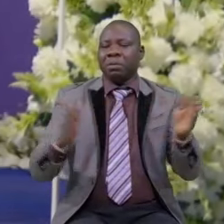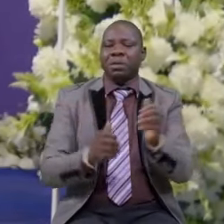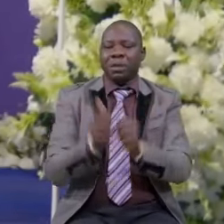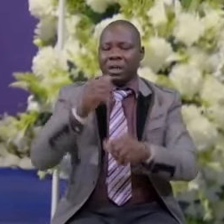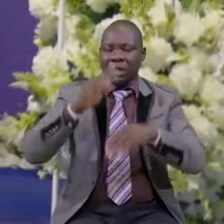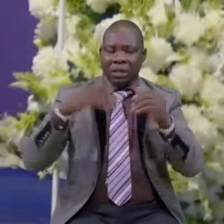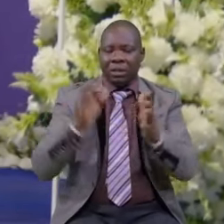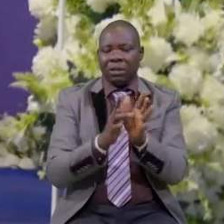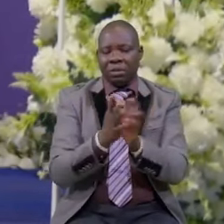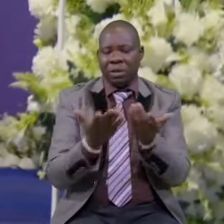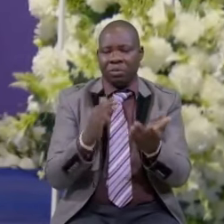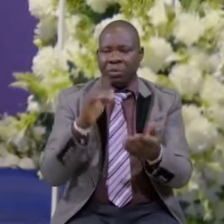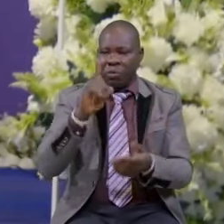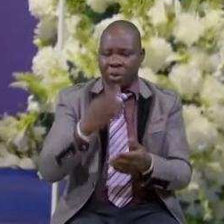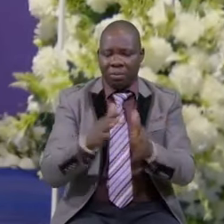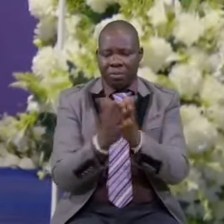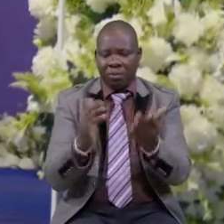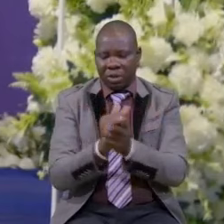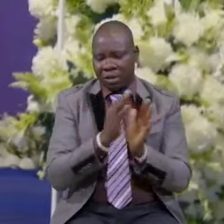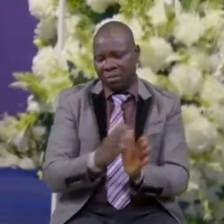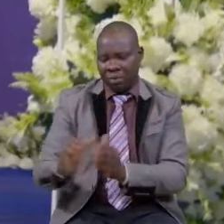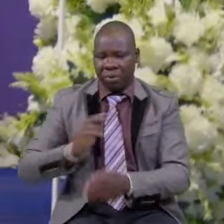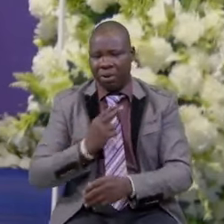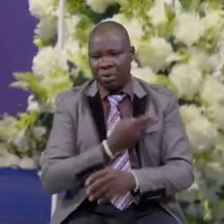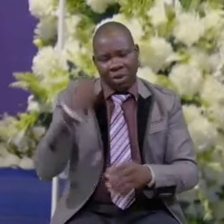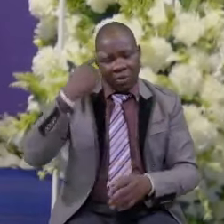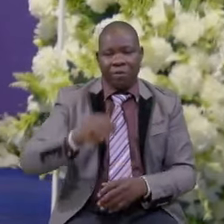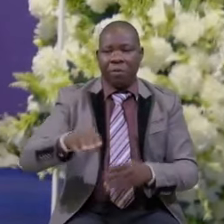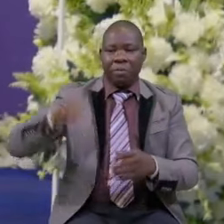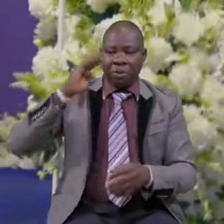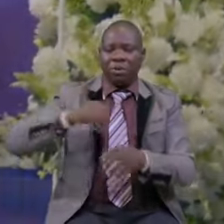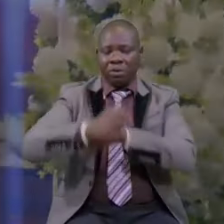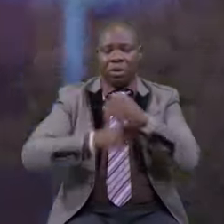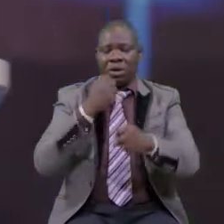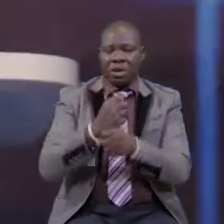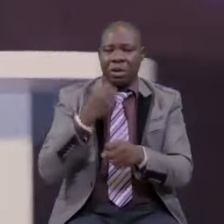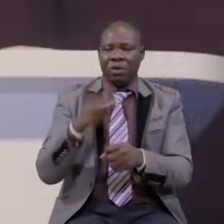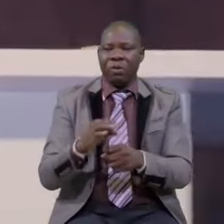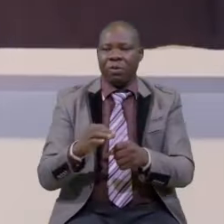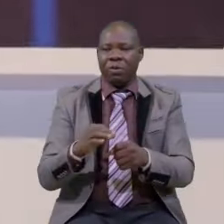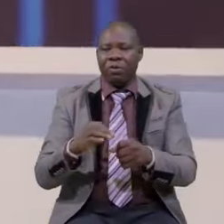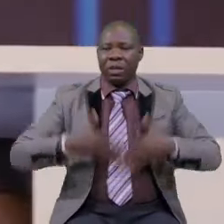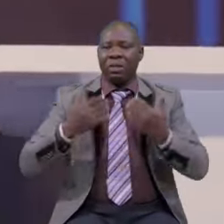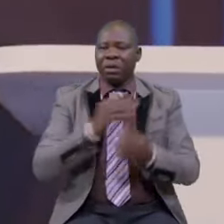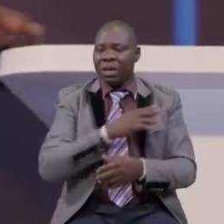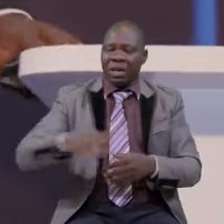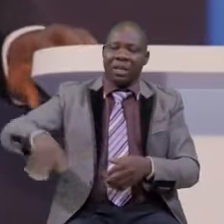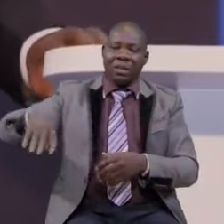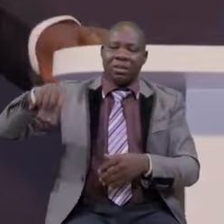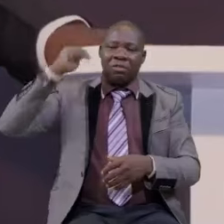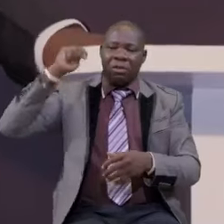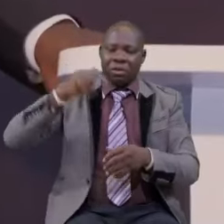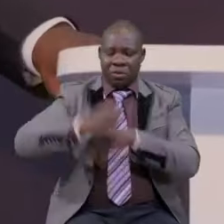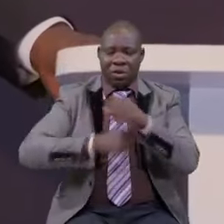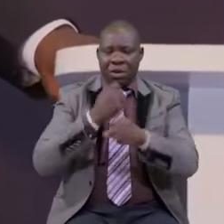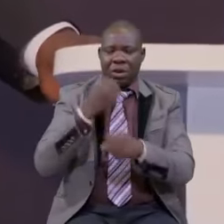that prepares us for 1,000,000 years of existence and for 1,000,000,000 years of existence on